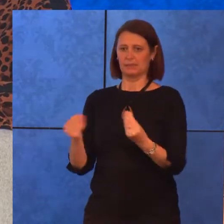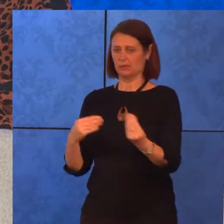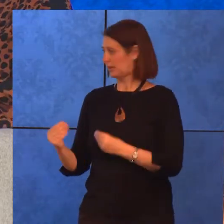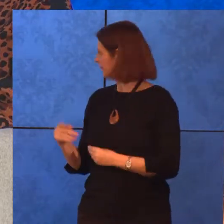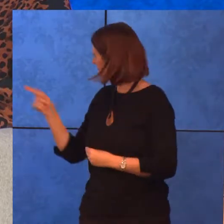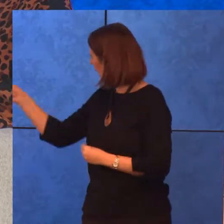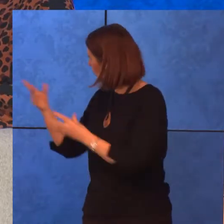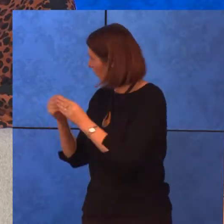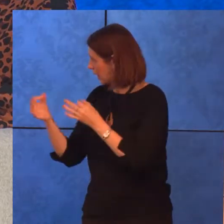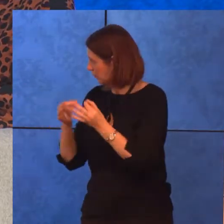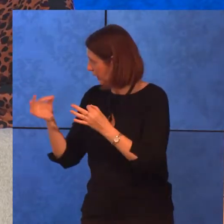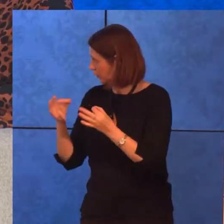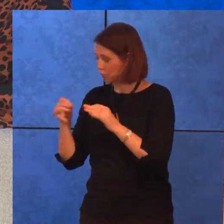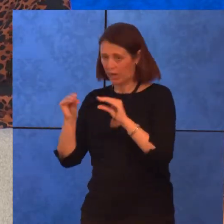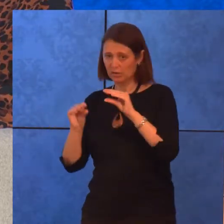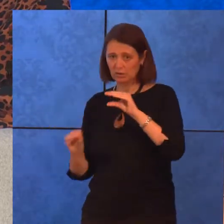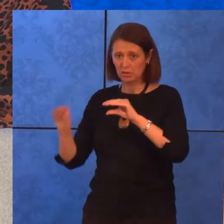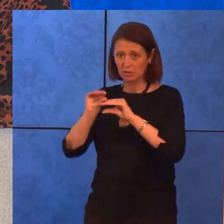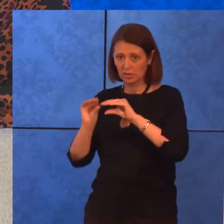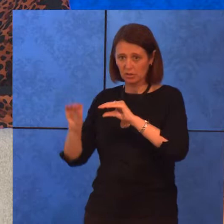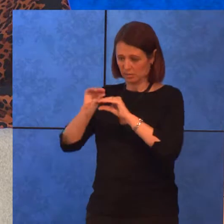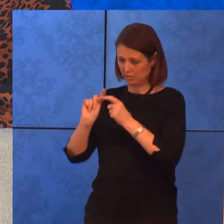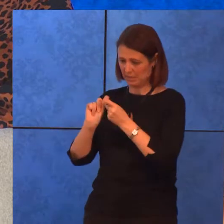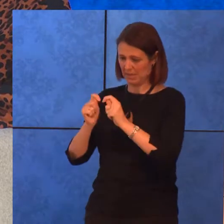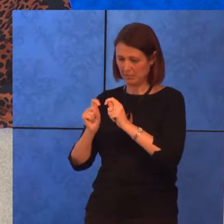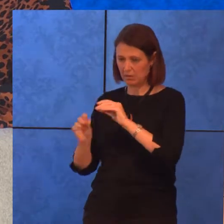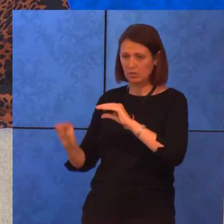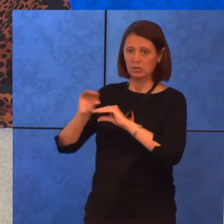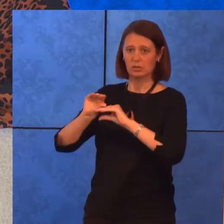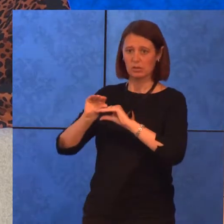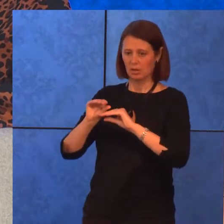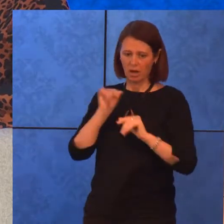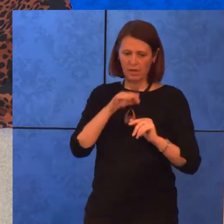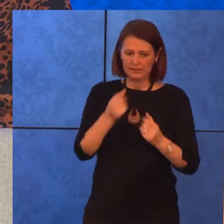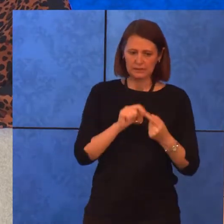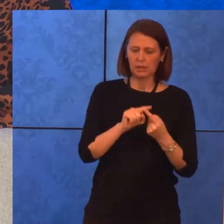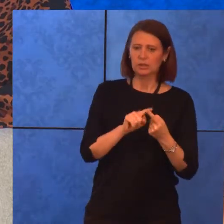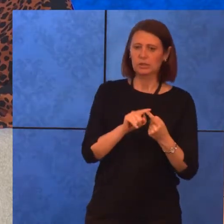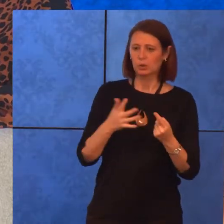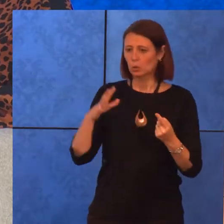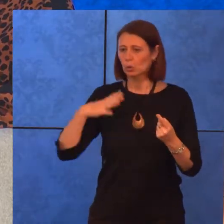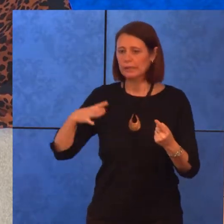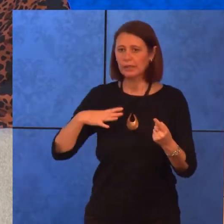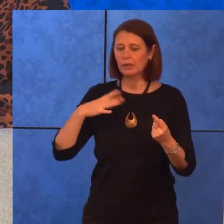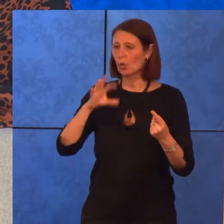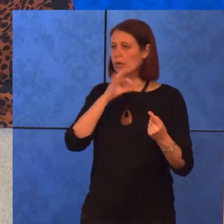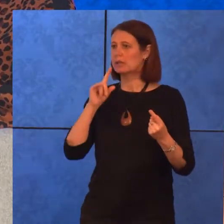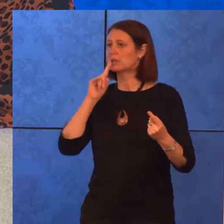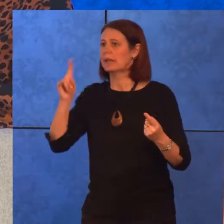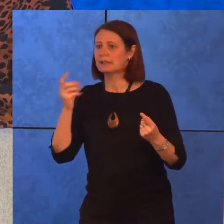with those plans, you can't just bolt on an amendment after someone, if they realise they didn't get something they needed or they didn't speak up in the